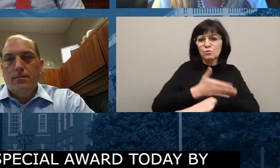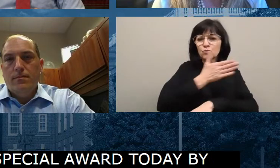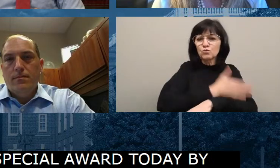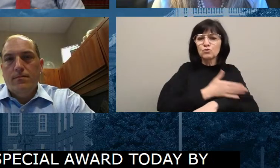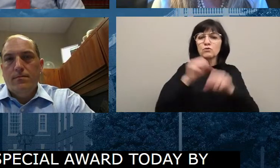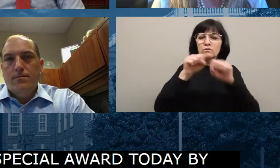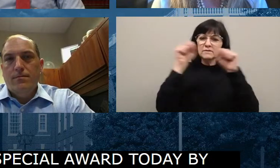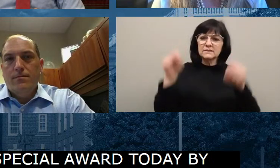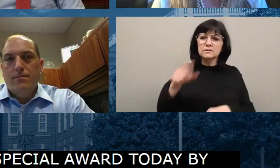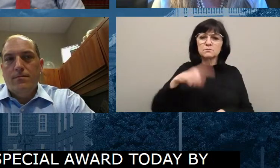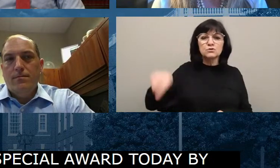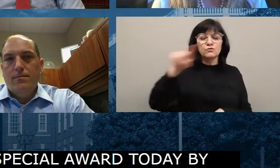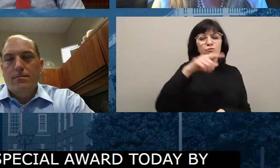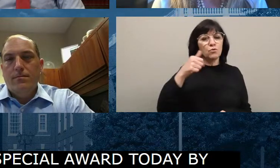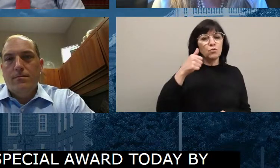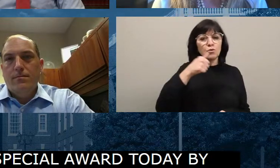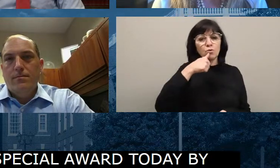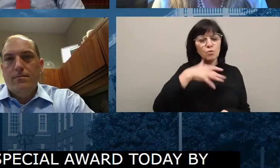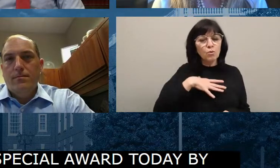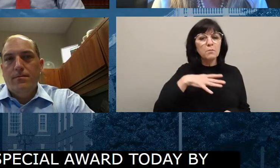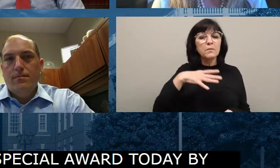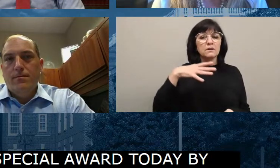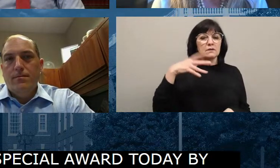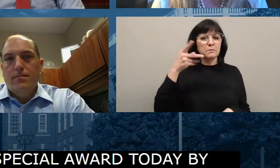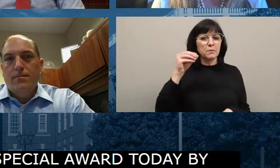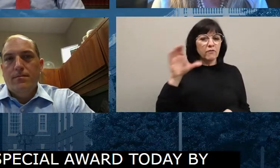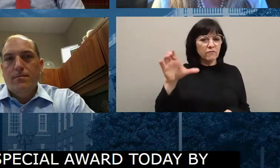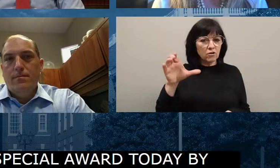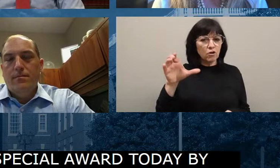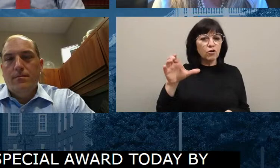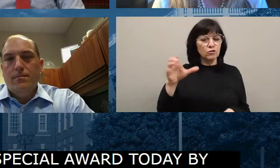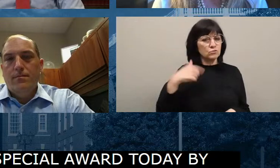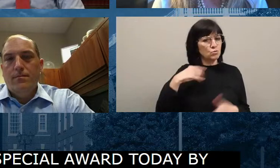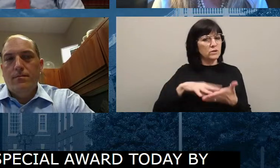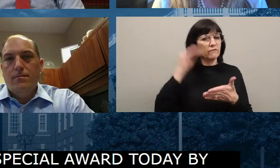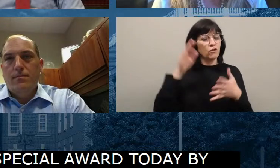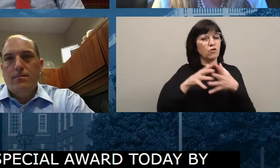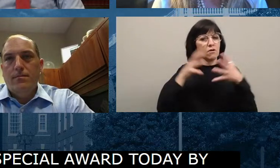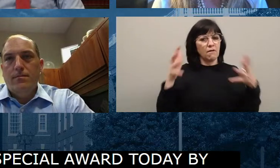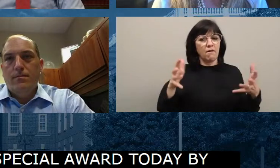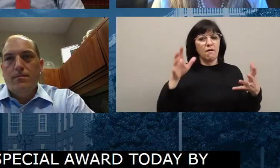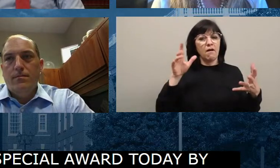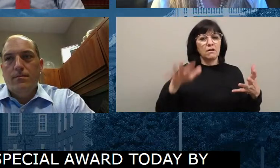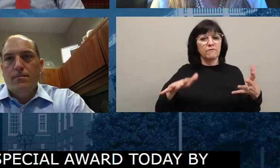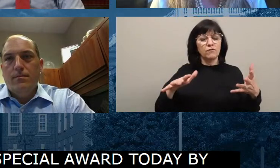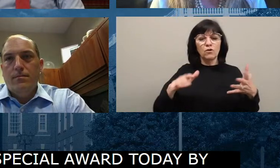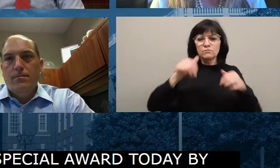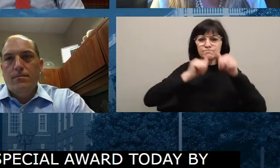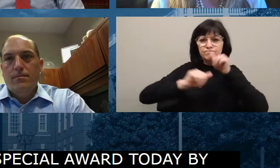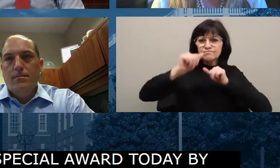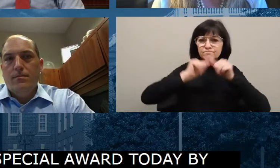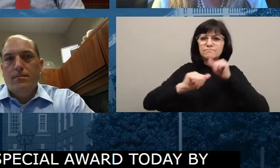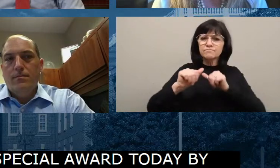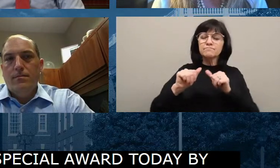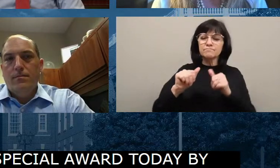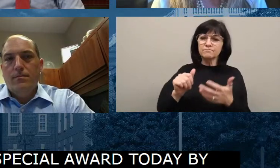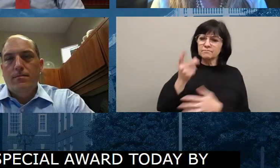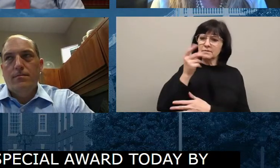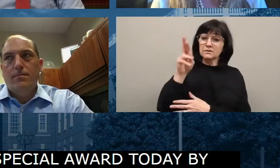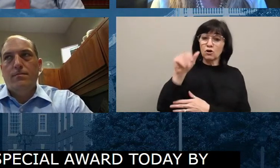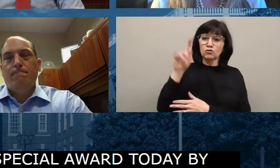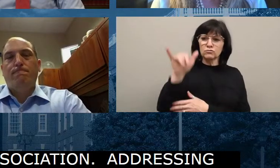really addressing the social determinants of health. We've learned a lot about those, frankly, Dr. Rattay, over the last year with